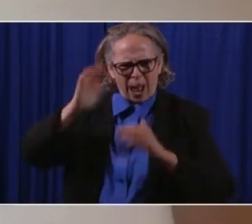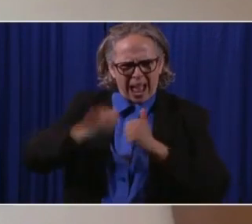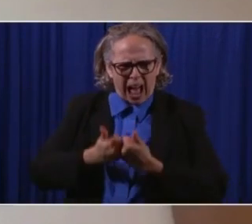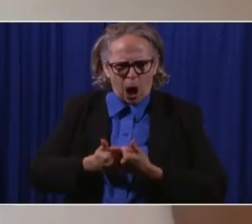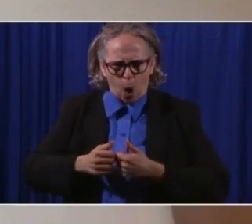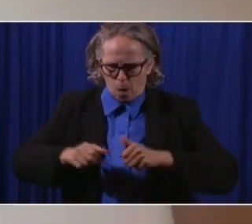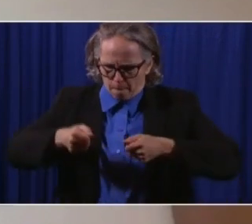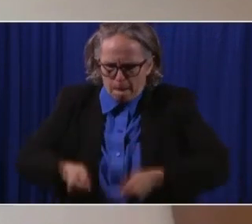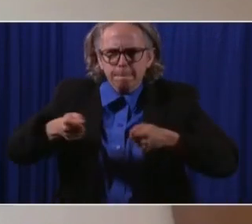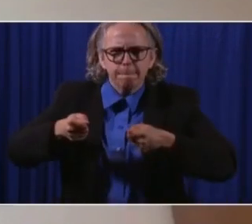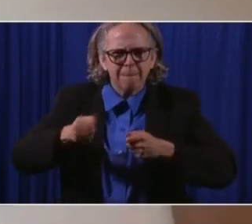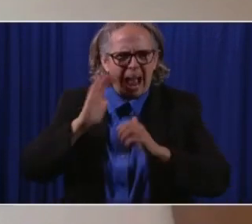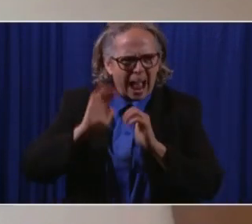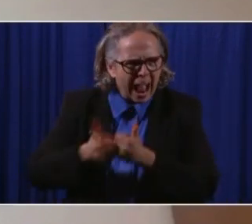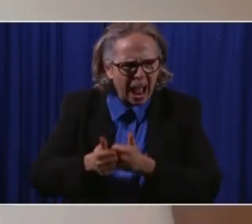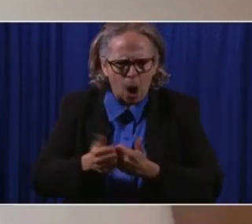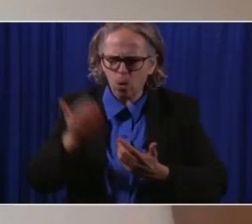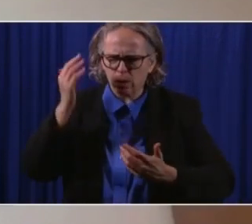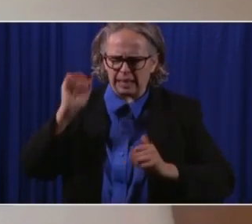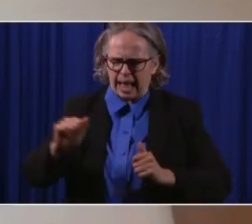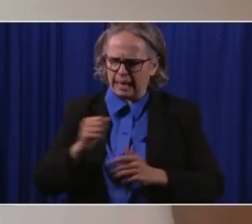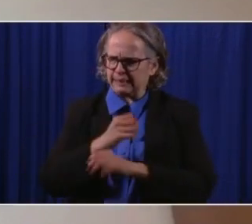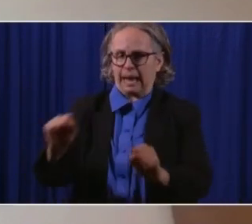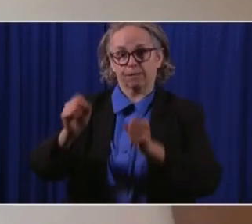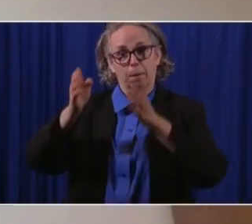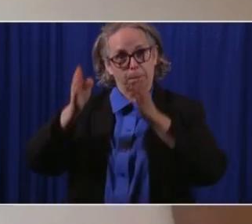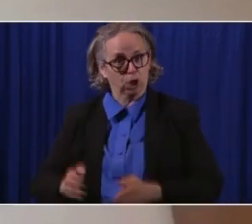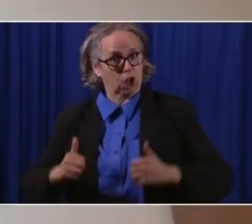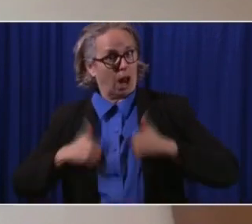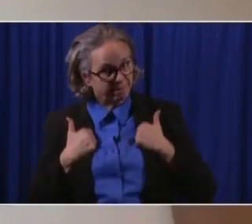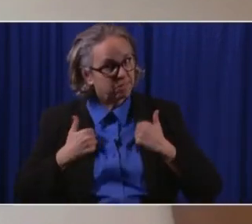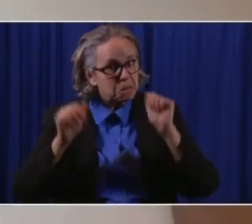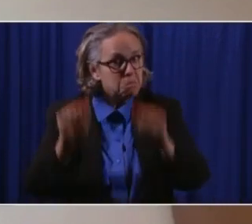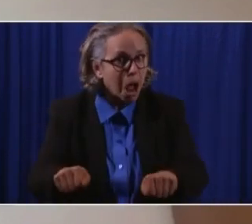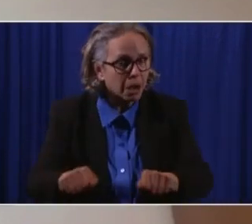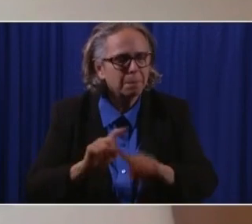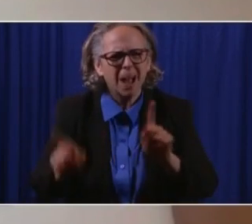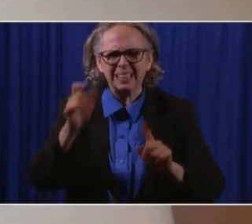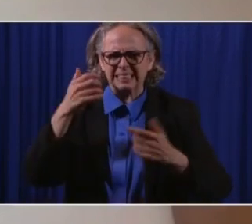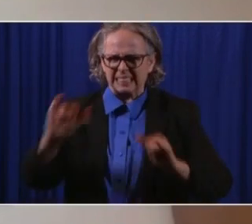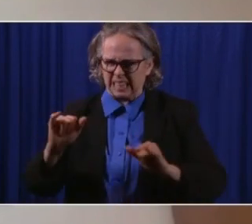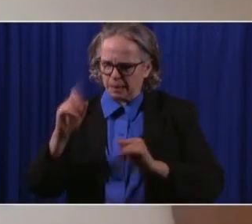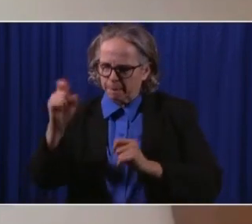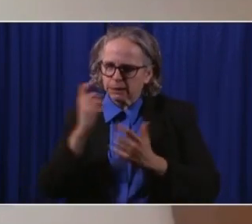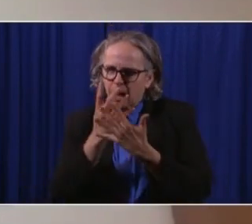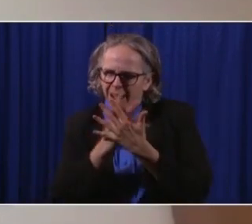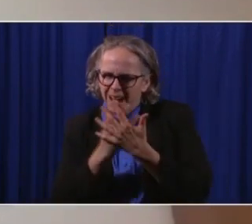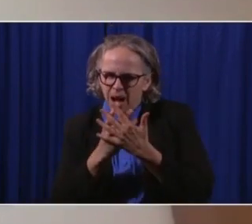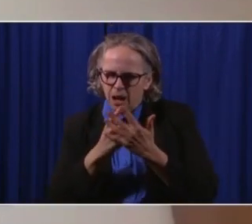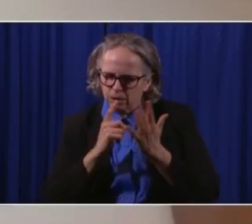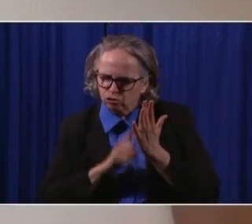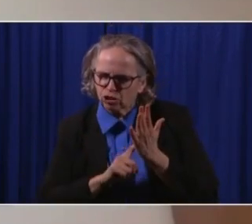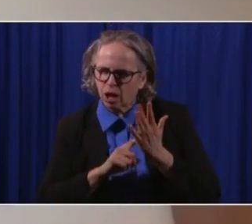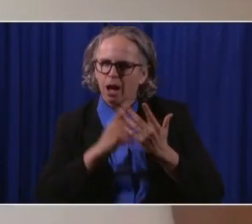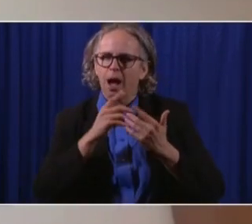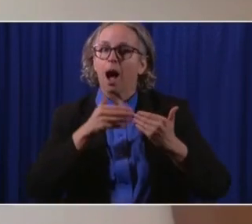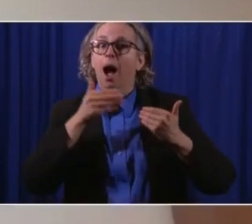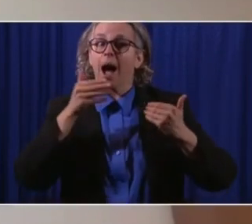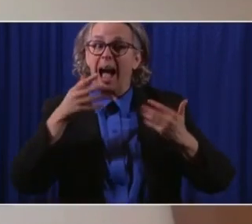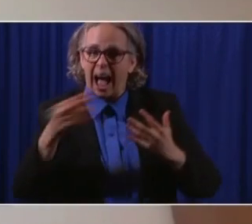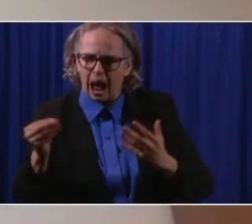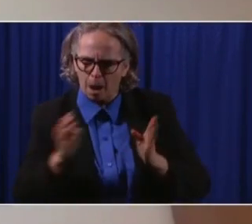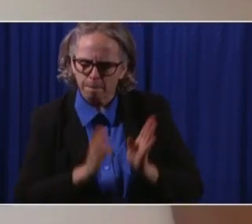that we can, you know, save lives. And so even more important than screening is our preparation. And so obviously I know our